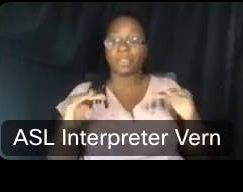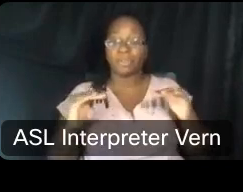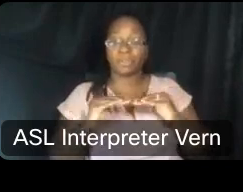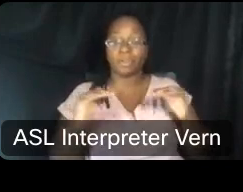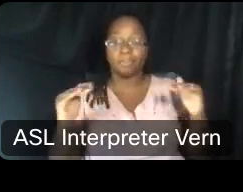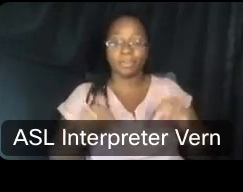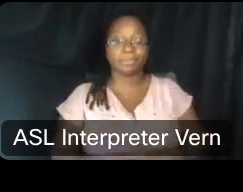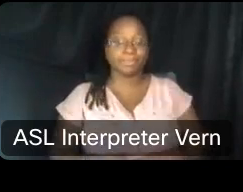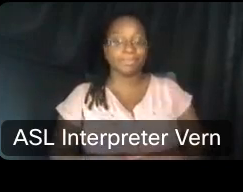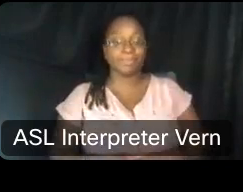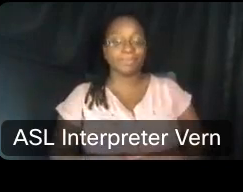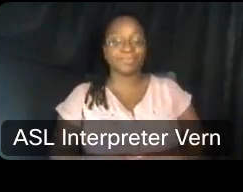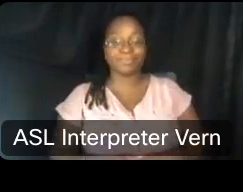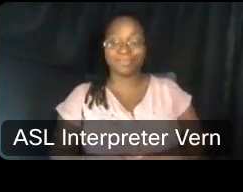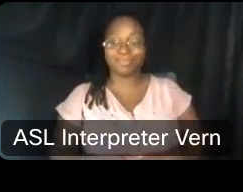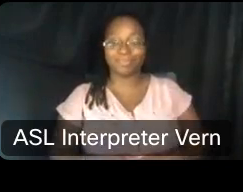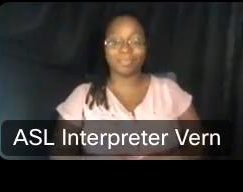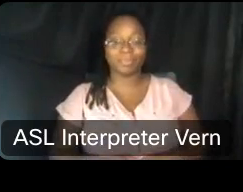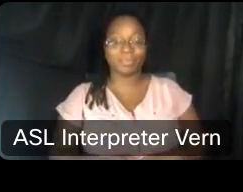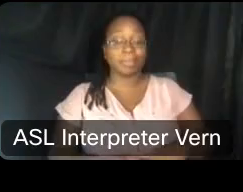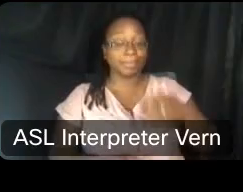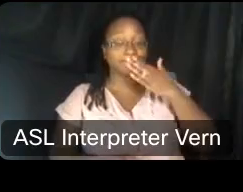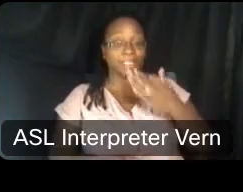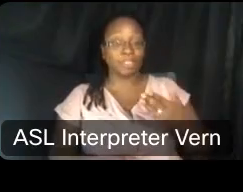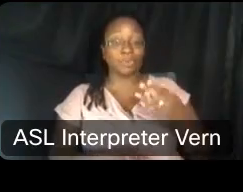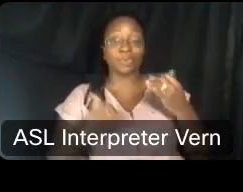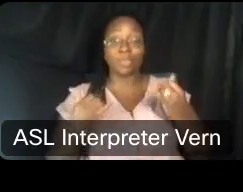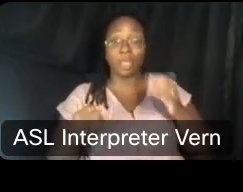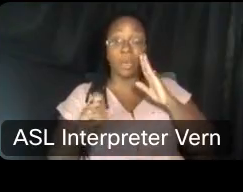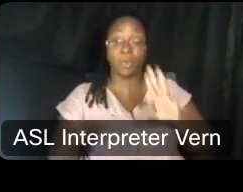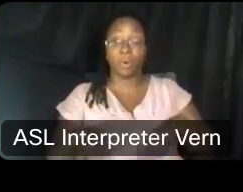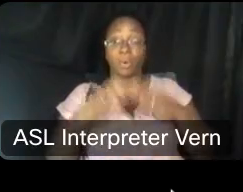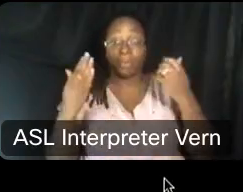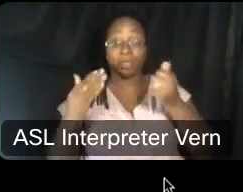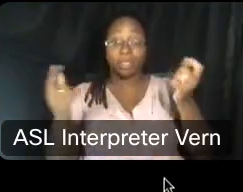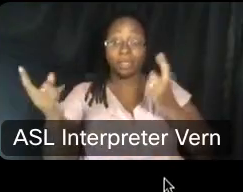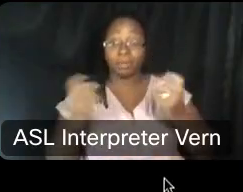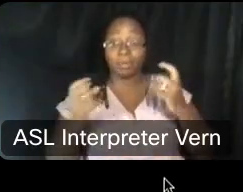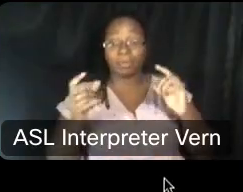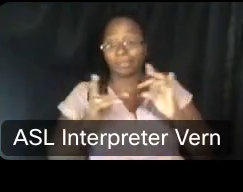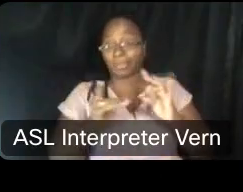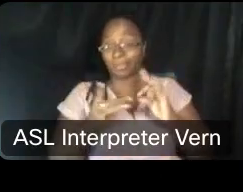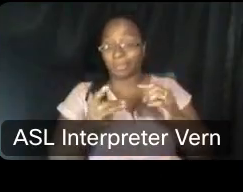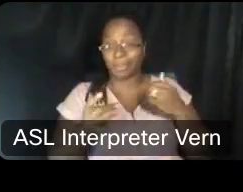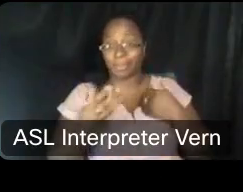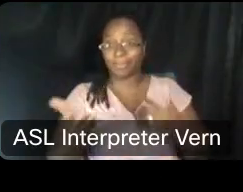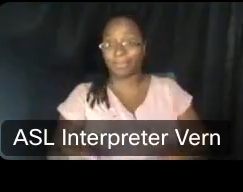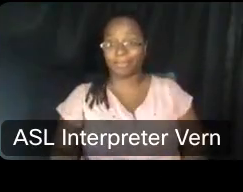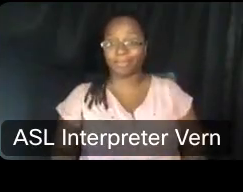So thank you, and I now open it up to any questions or comments.